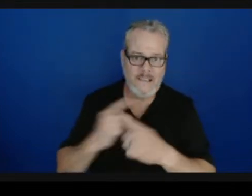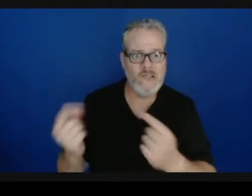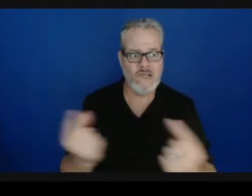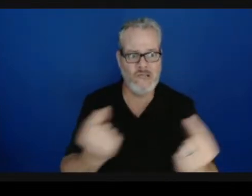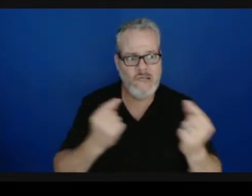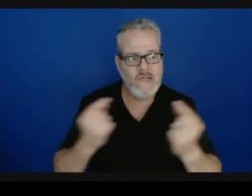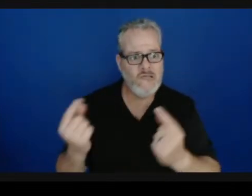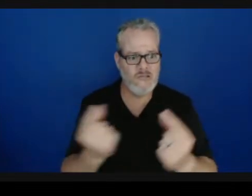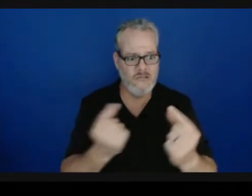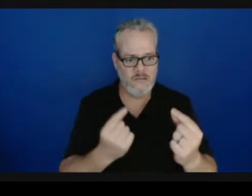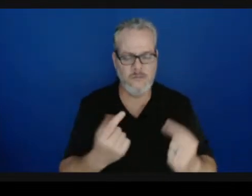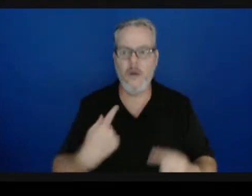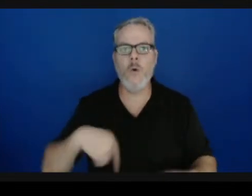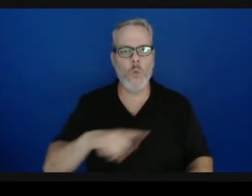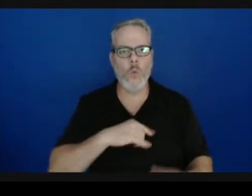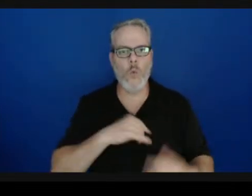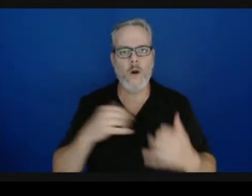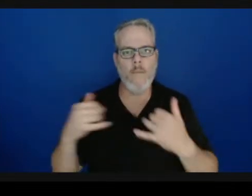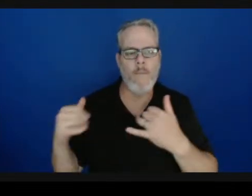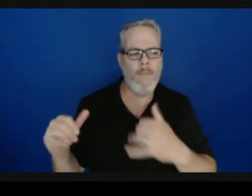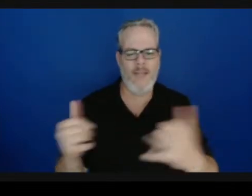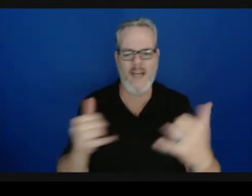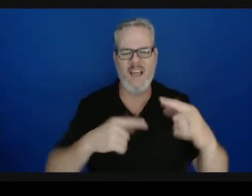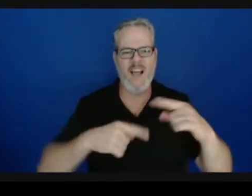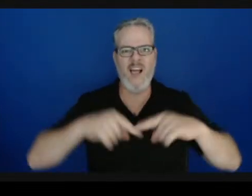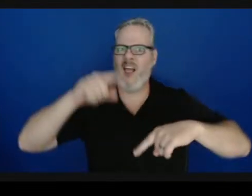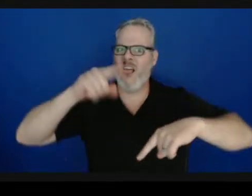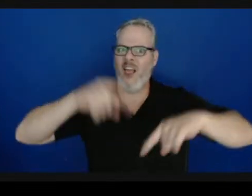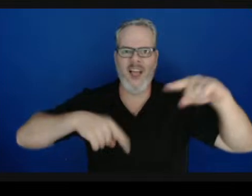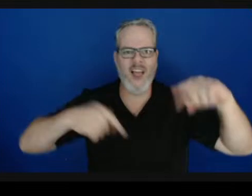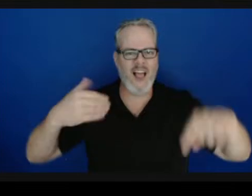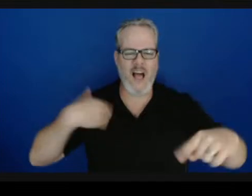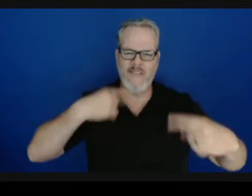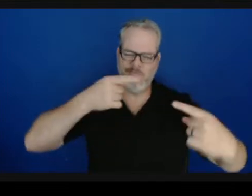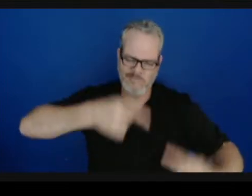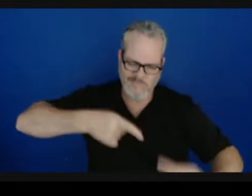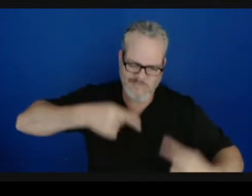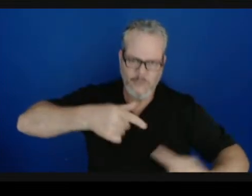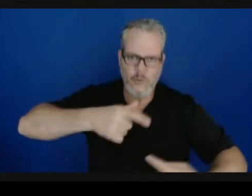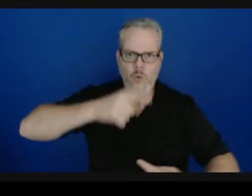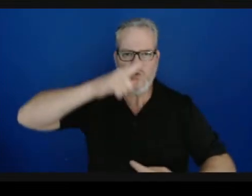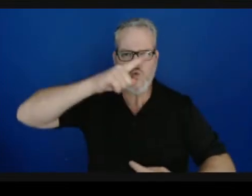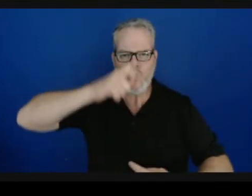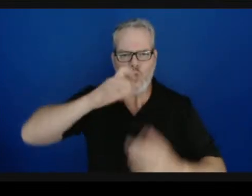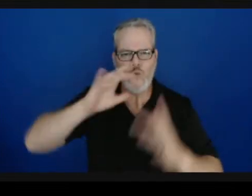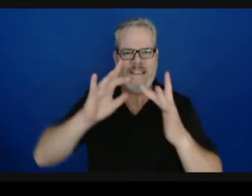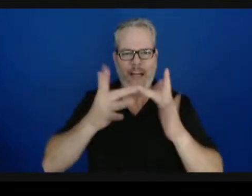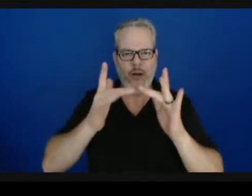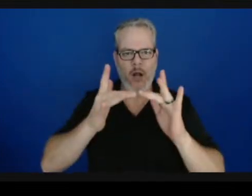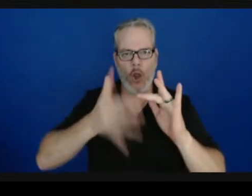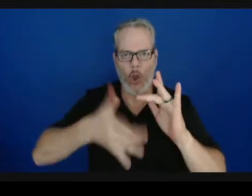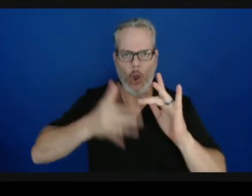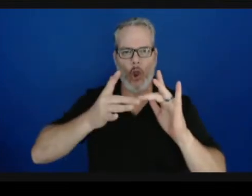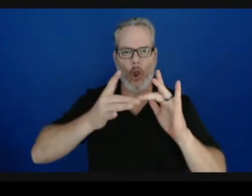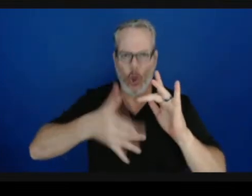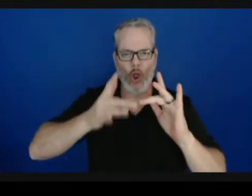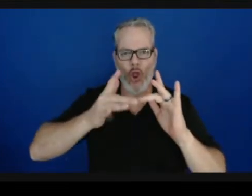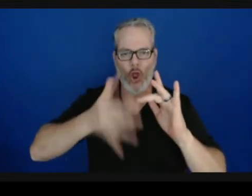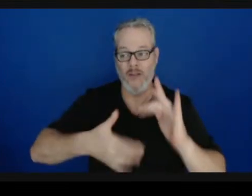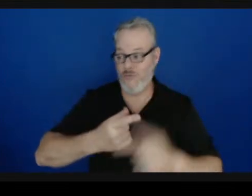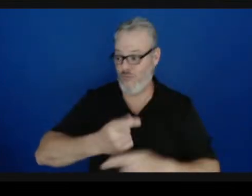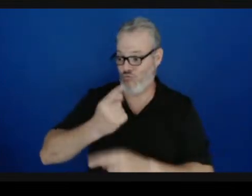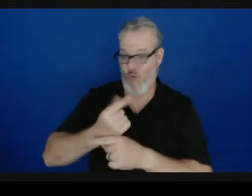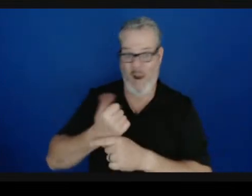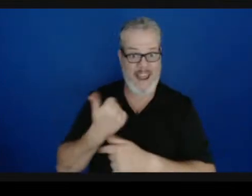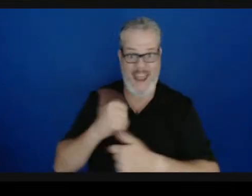also playing between the power issues. We're also trying to figure out whose internet is going out as well. Right. So it could be any of us at